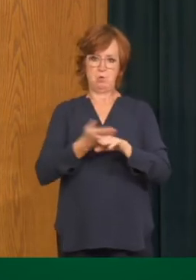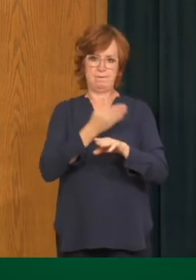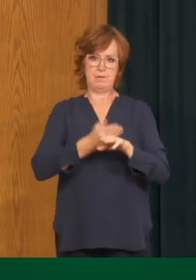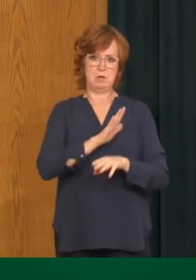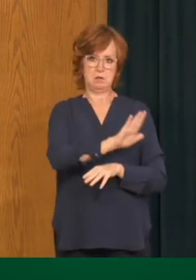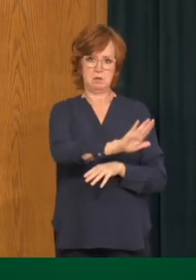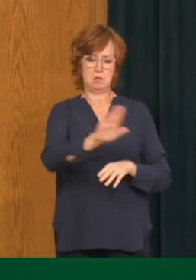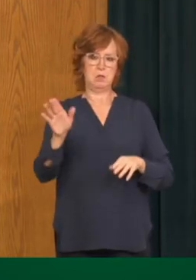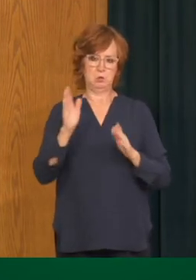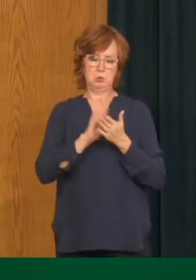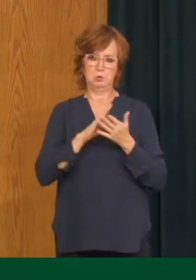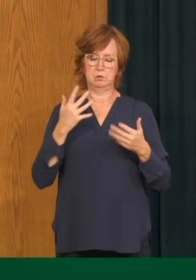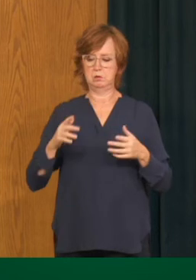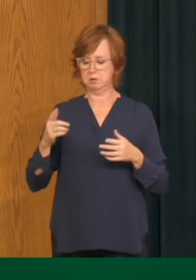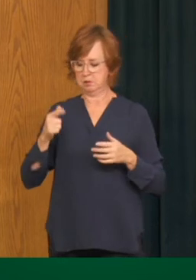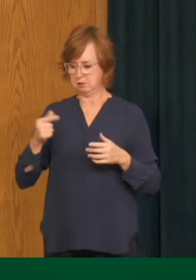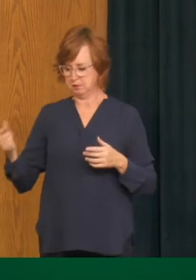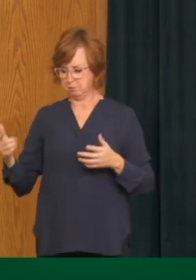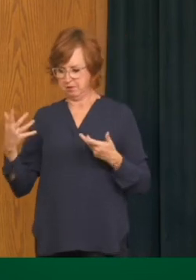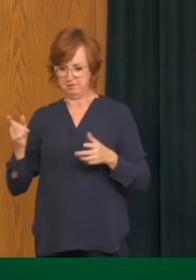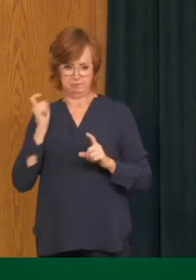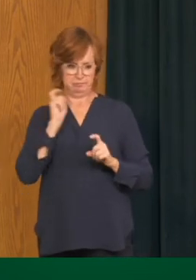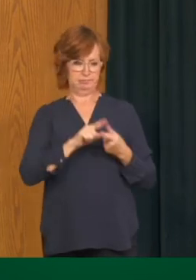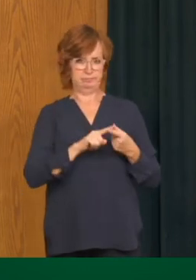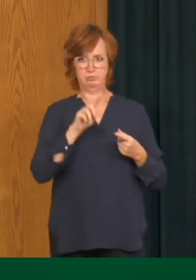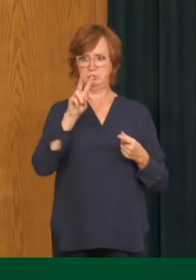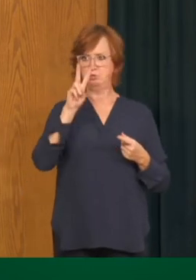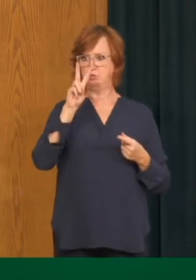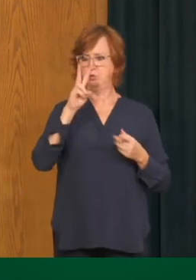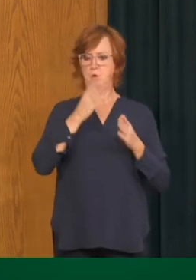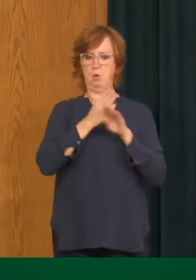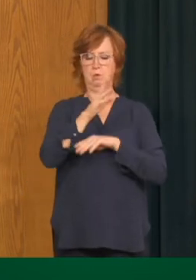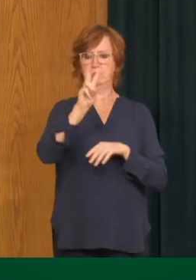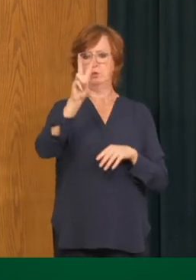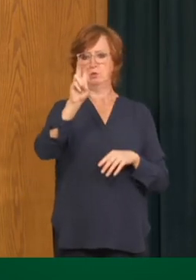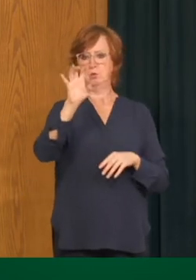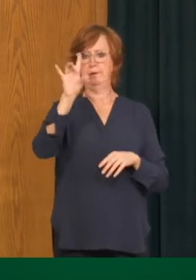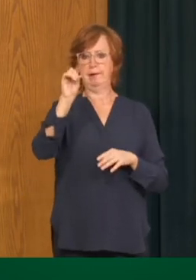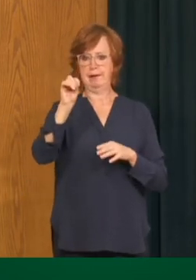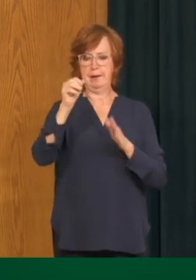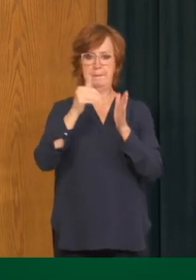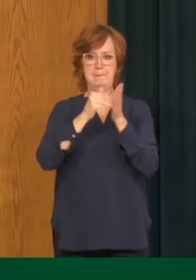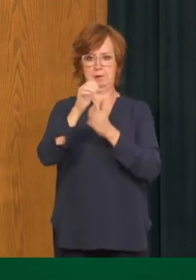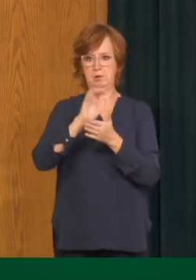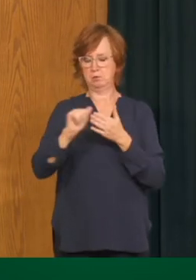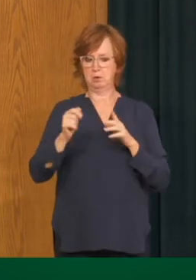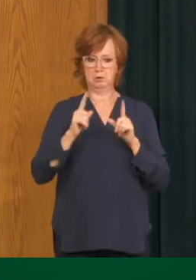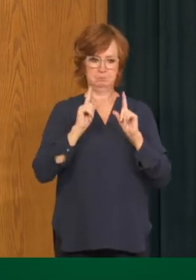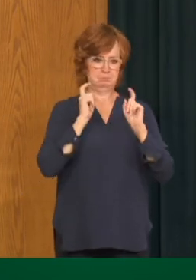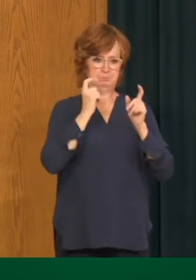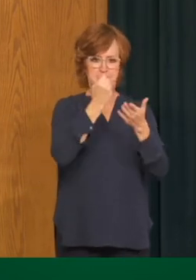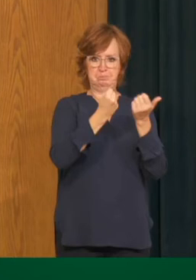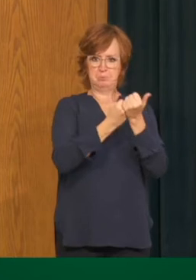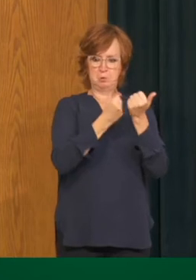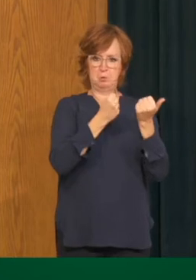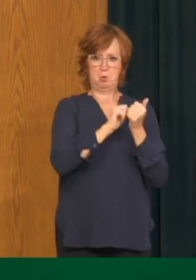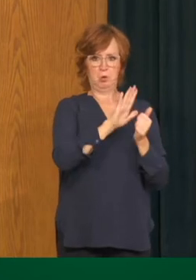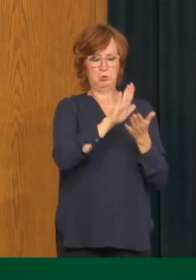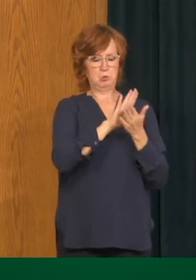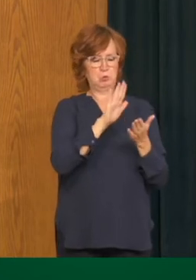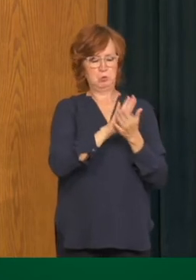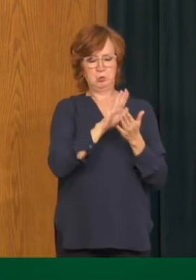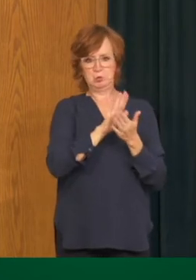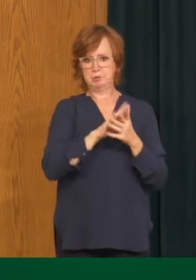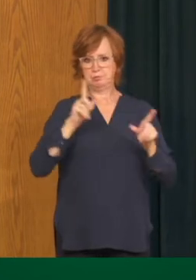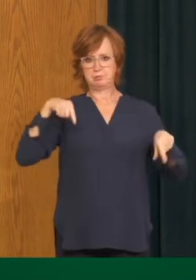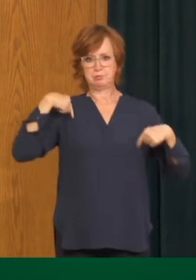number of years, and I believe $280+ million over the course of the last number of years in preventative maintenance and renewal to our school divisions